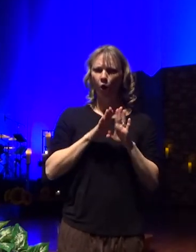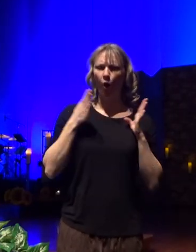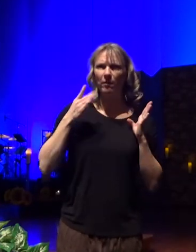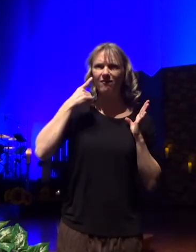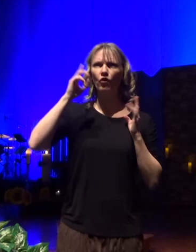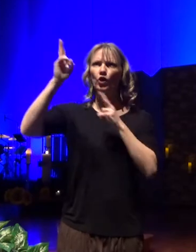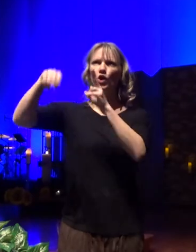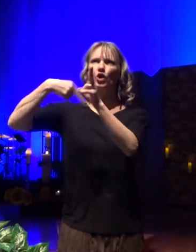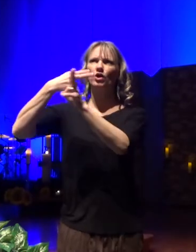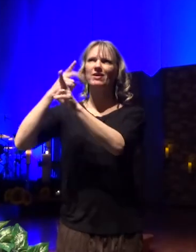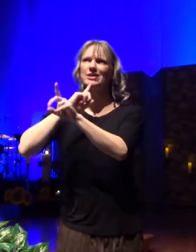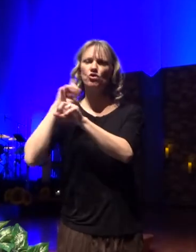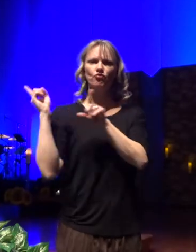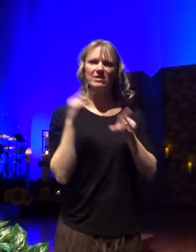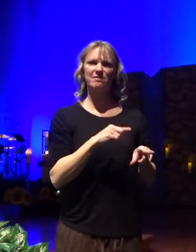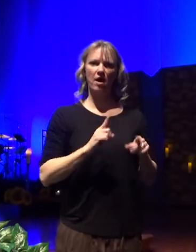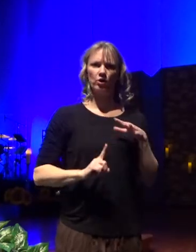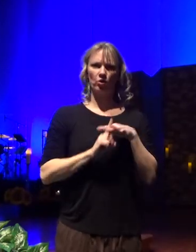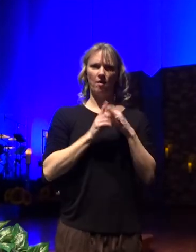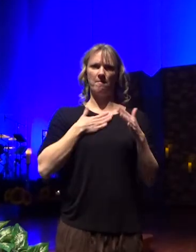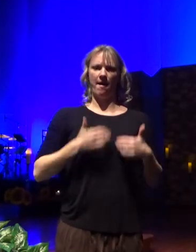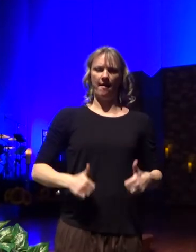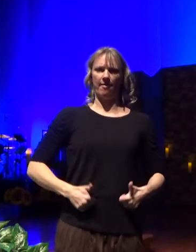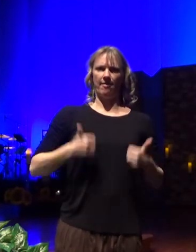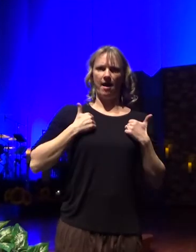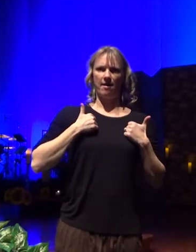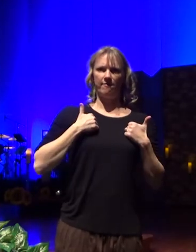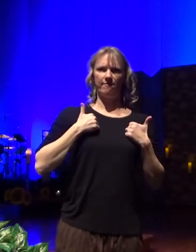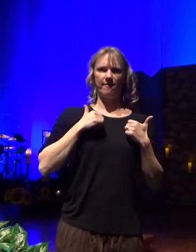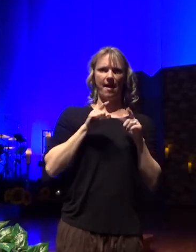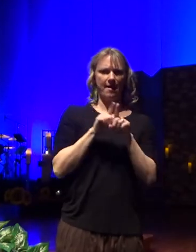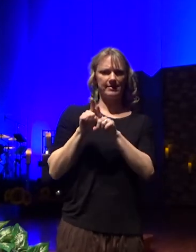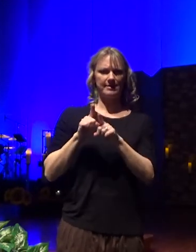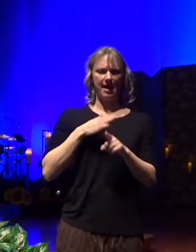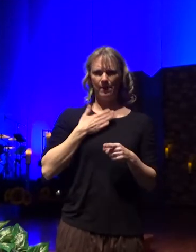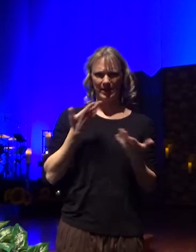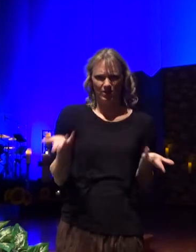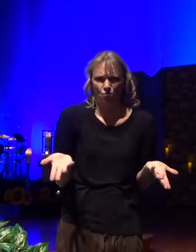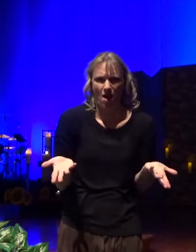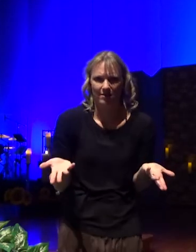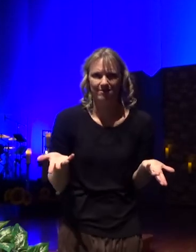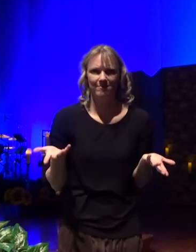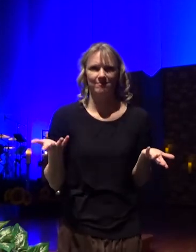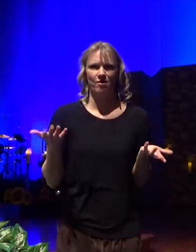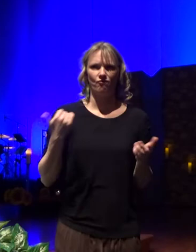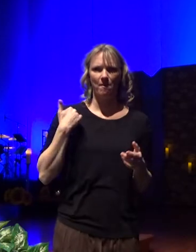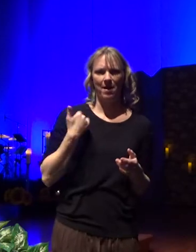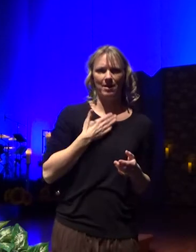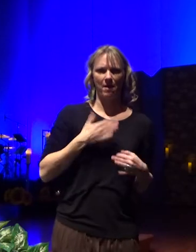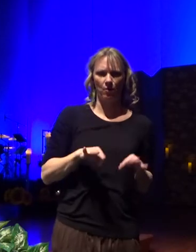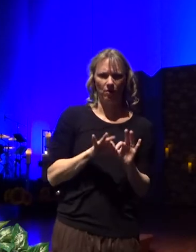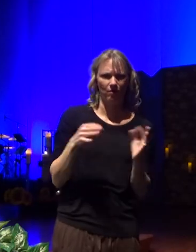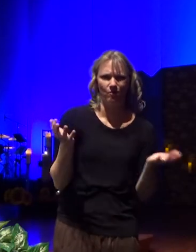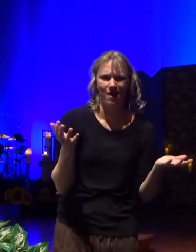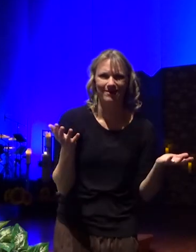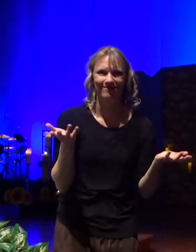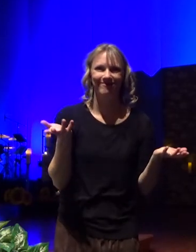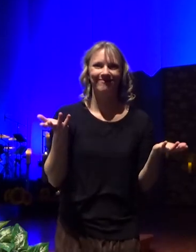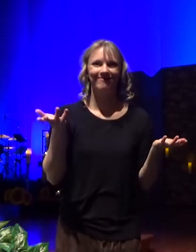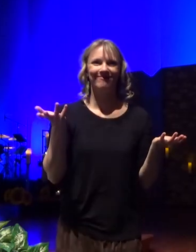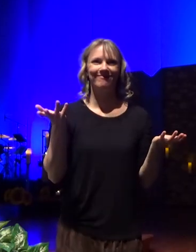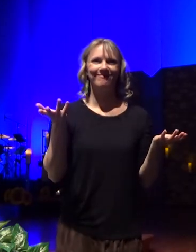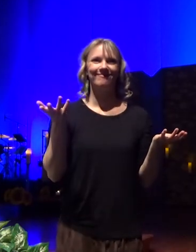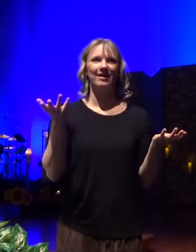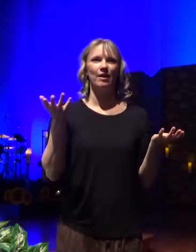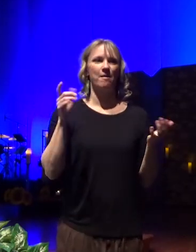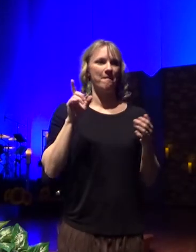opening up for the universe to show up as happiness, as reminders of my worth?